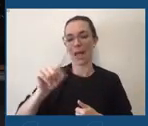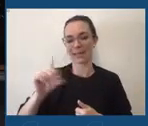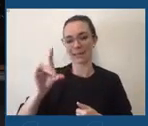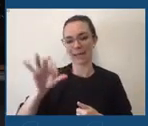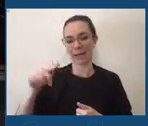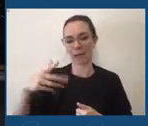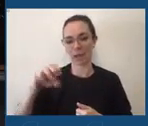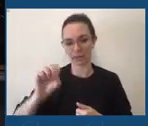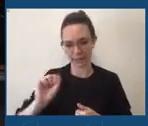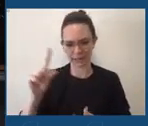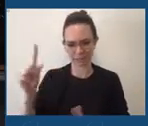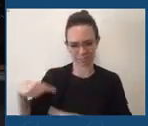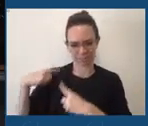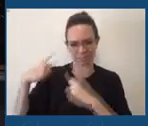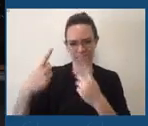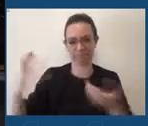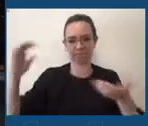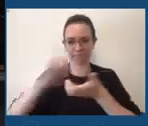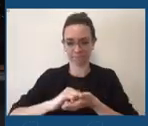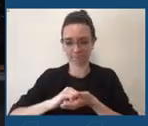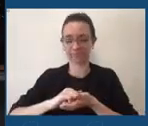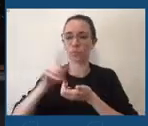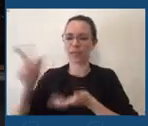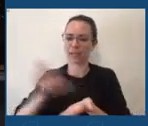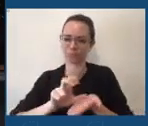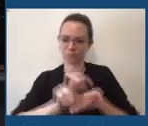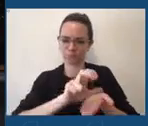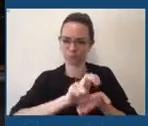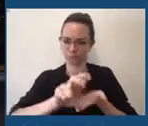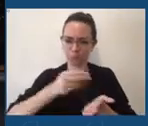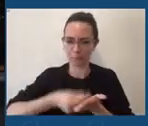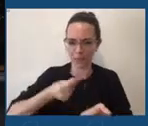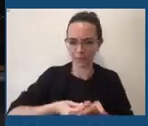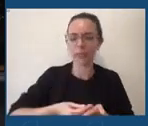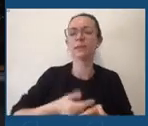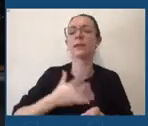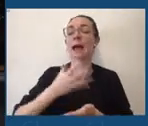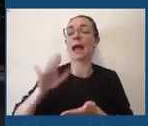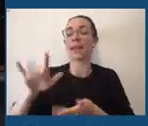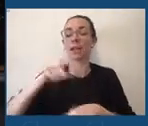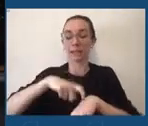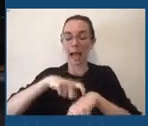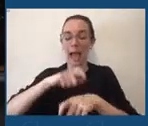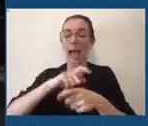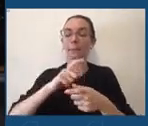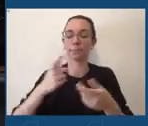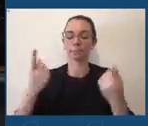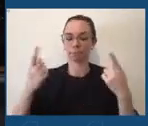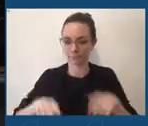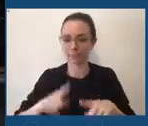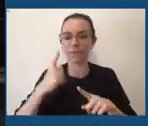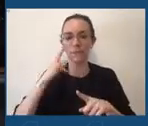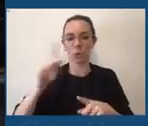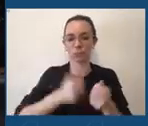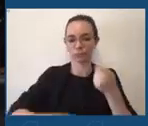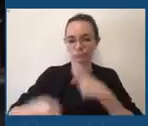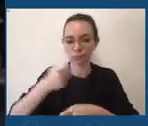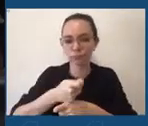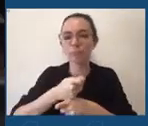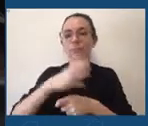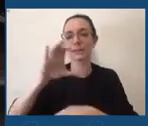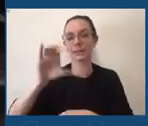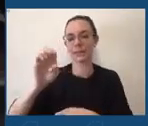and they literally put their money where their mouth is, but time came for them to change their CEO. And as they looked through the ranks, Ruth Clement,